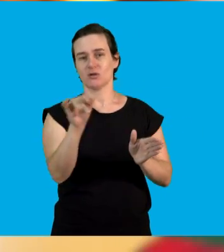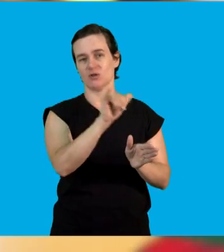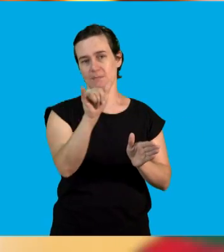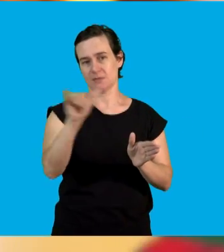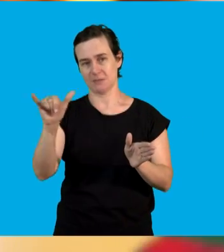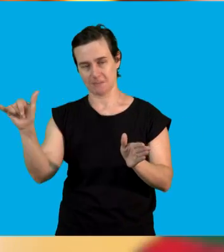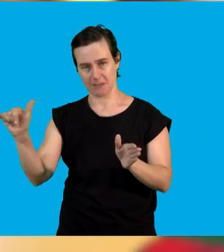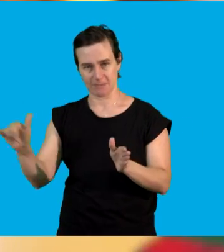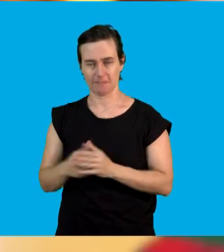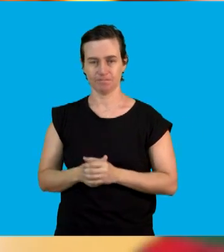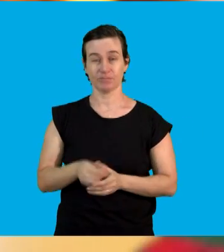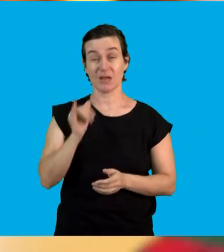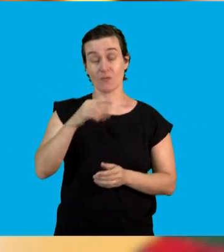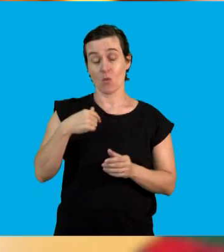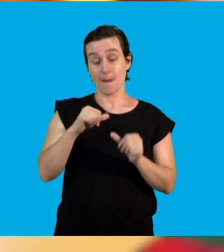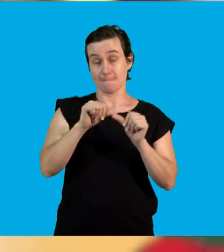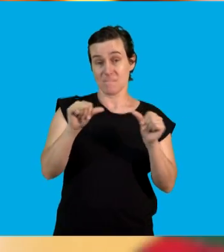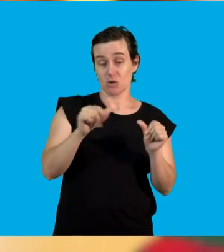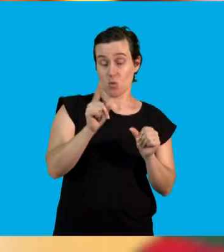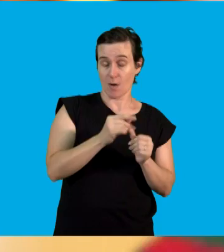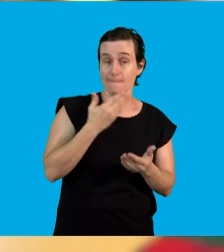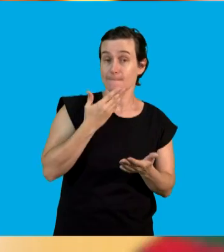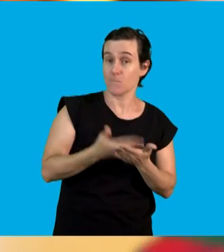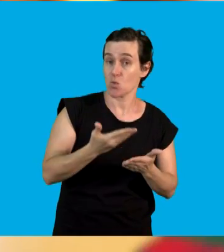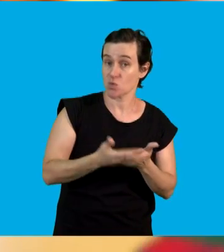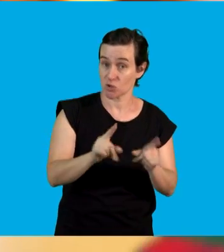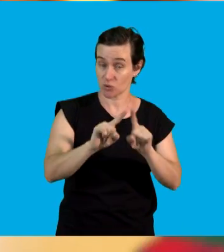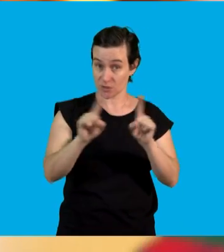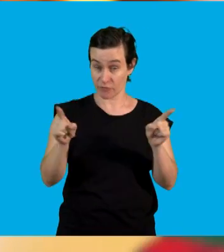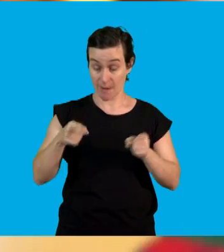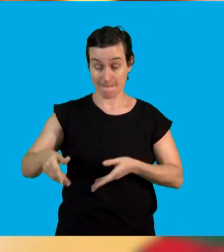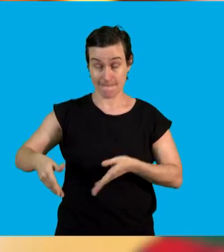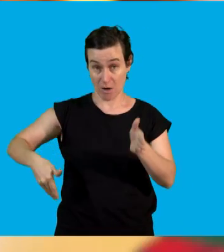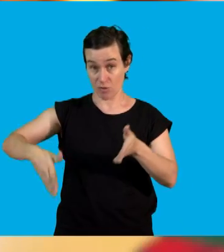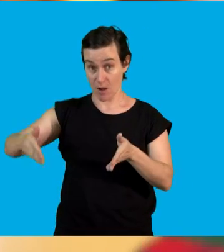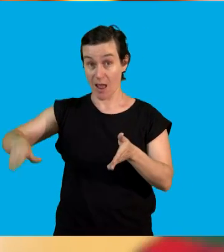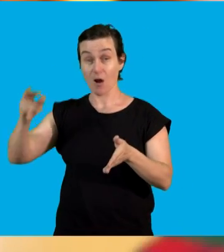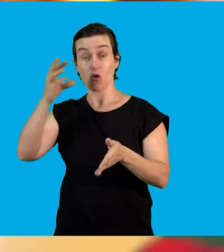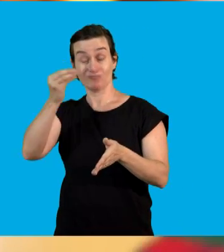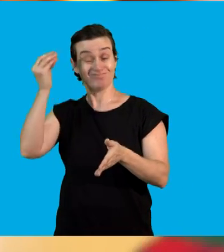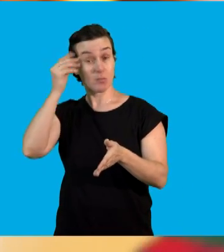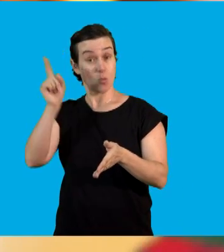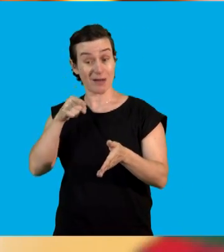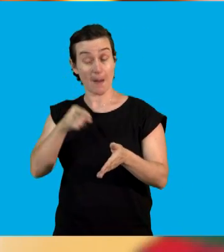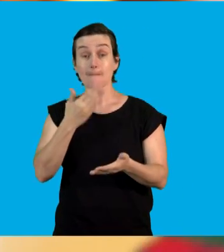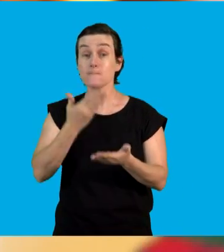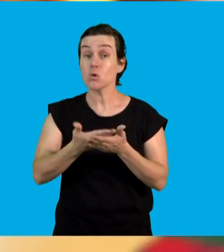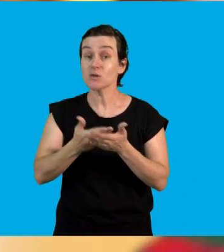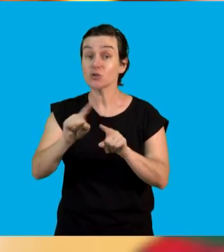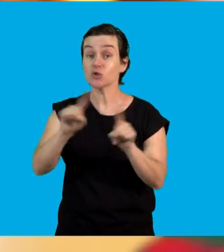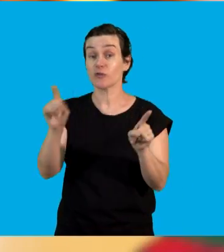were to measure a potential difference across each resistor in parallel, it is going to remain the same. It's going to be the same as